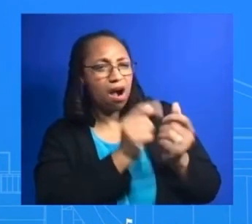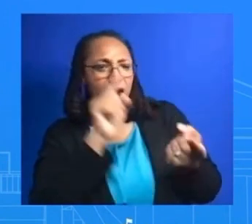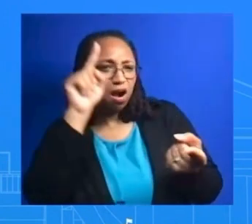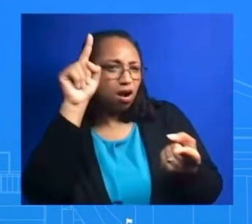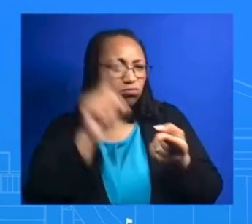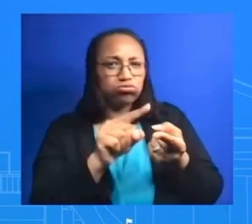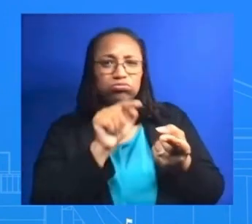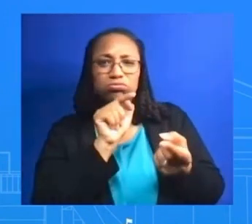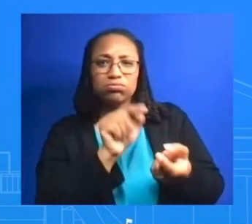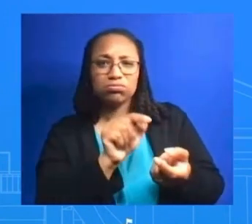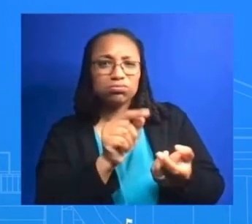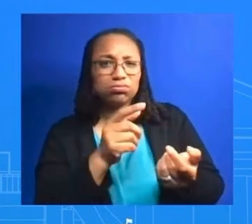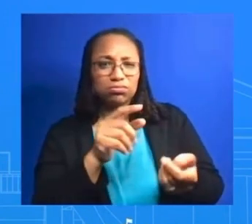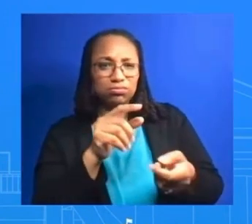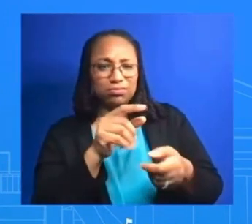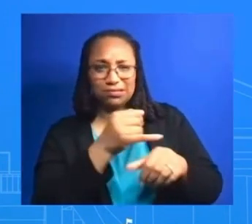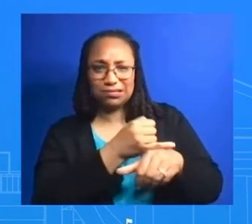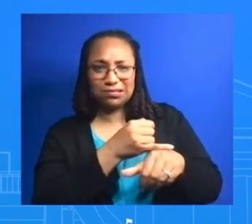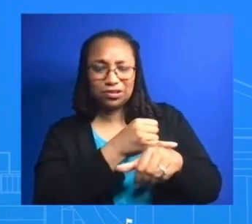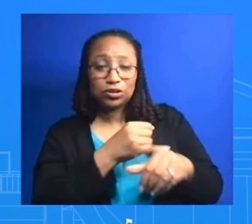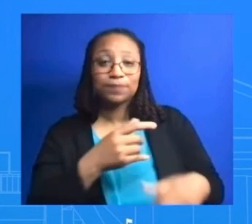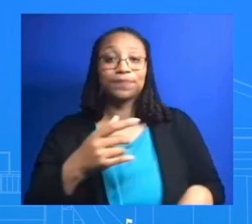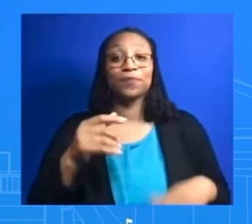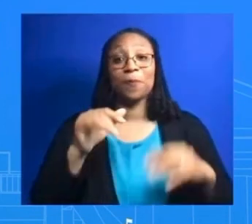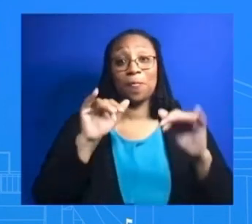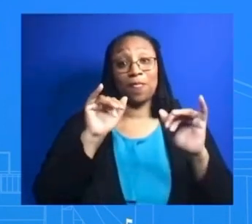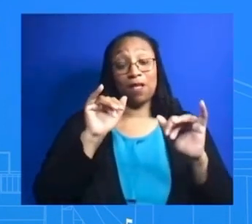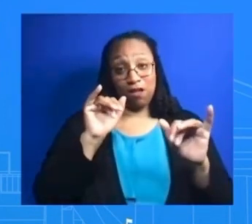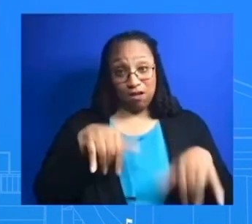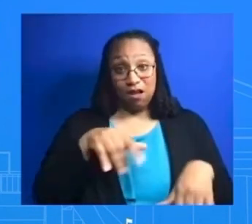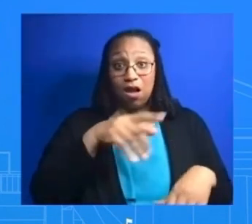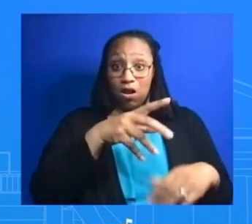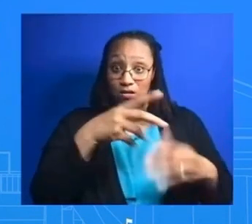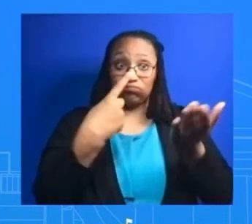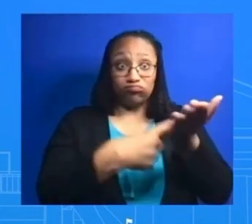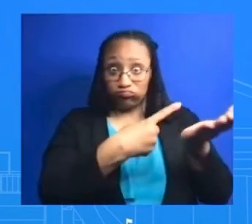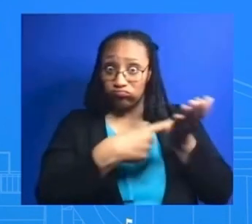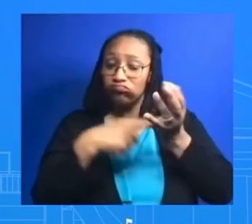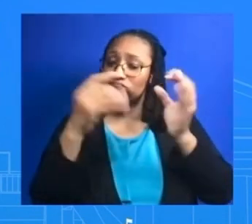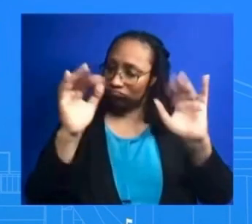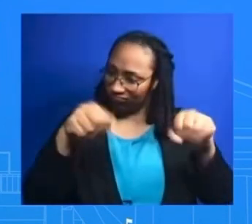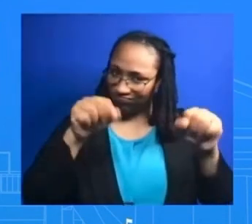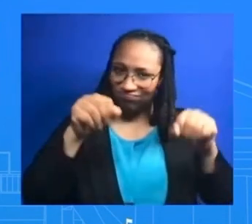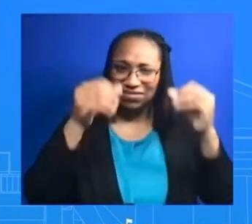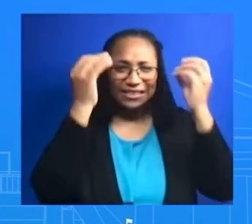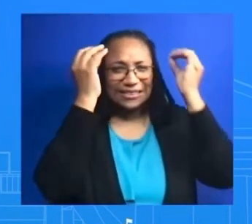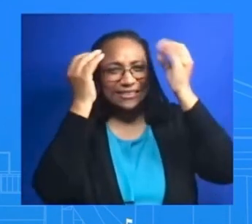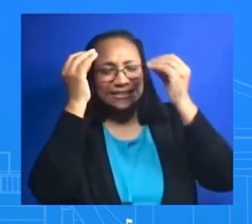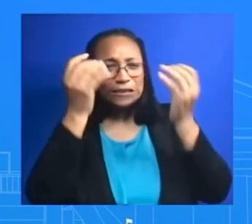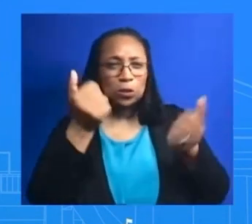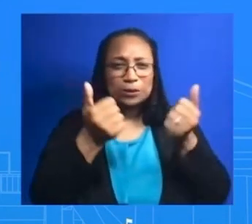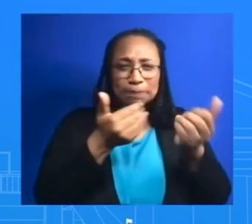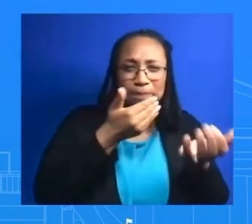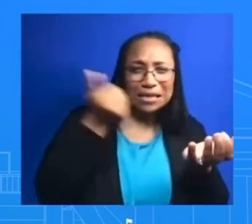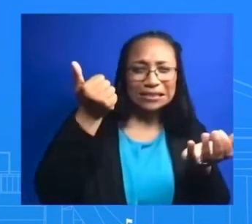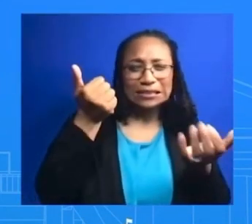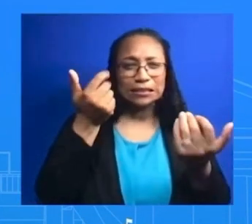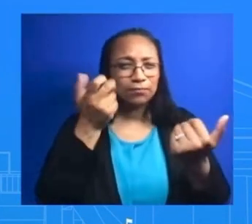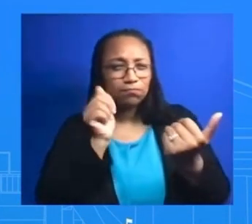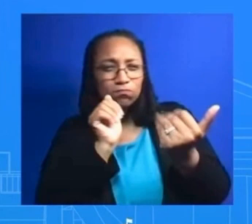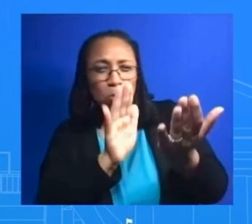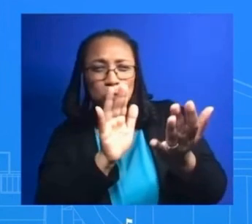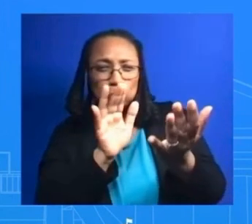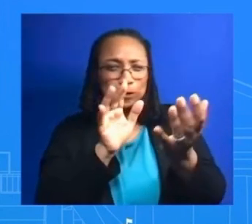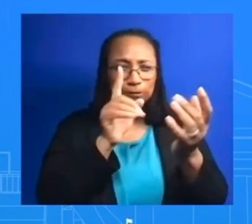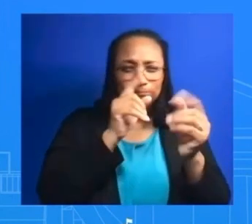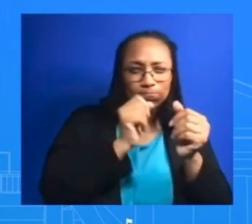one that we went with eventually. We think that this pathway that we have laid out here is the fastest way to provide the relief to the most